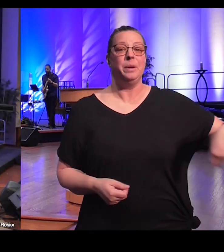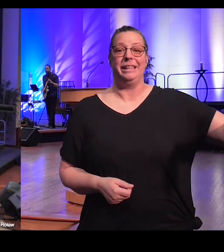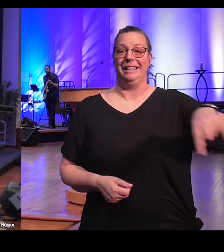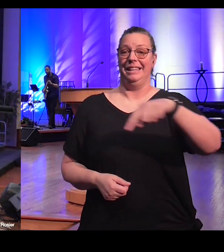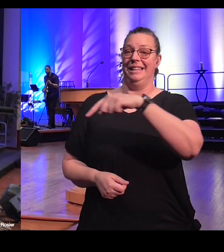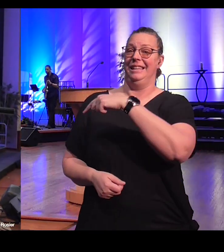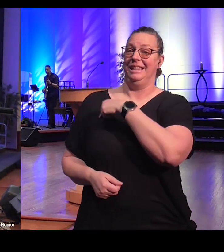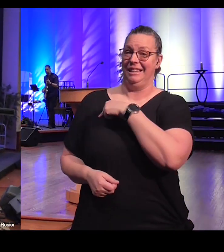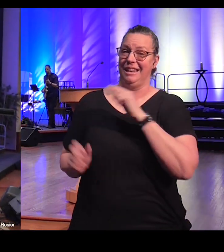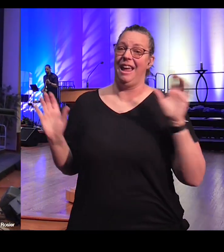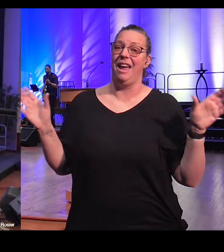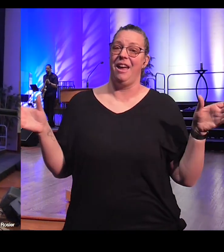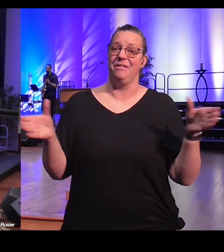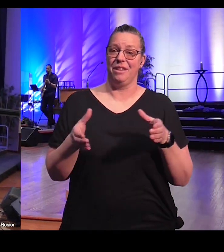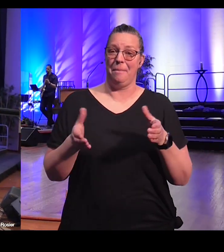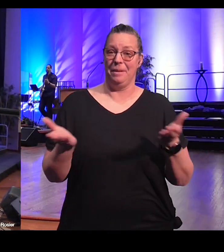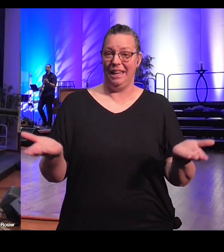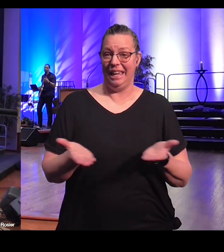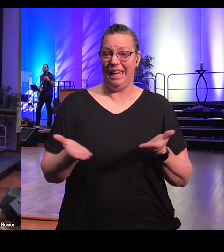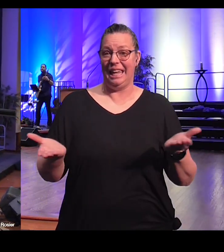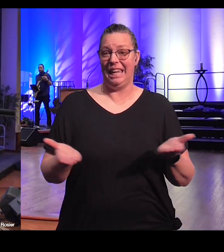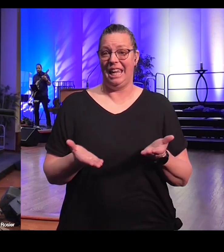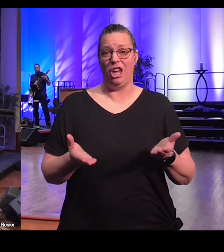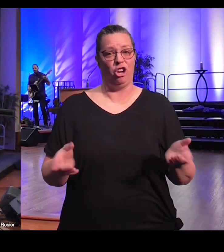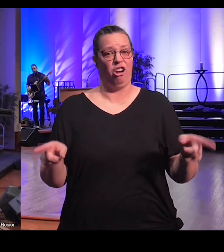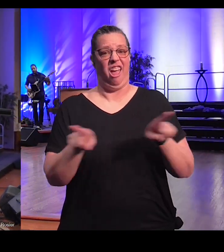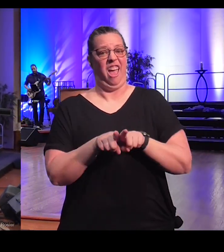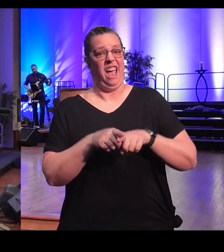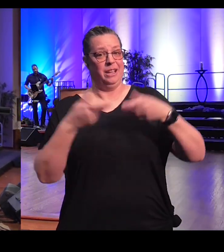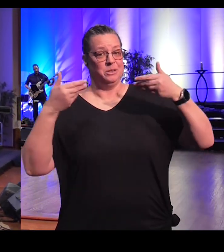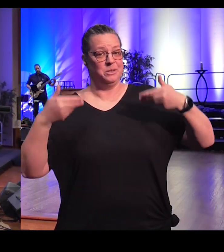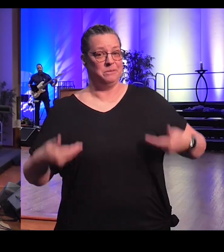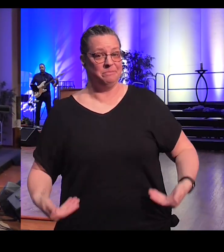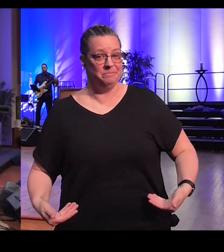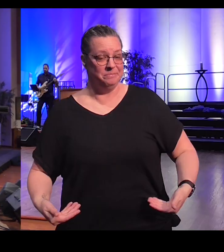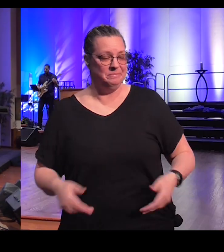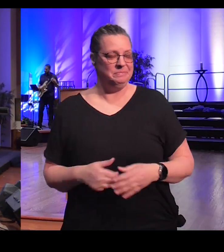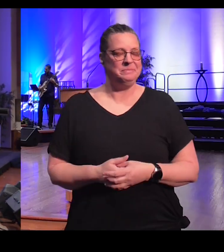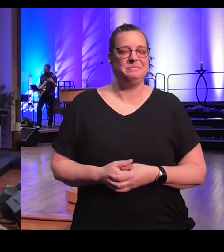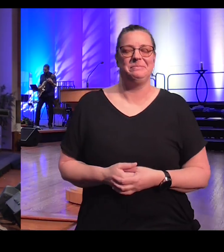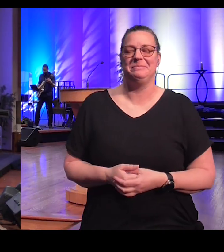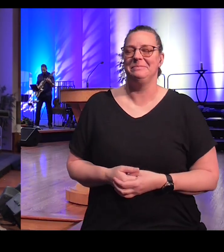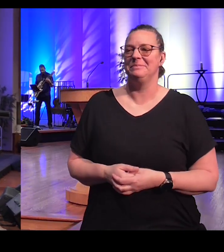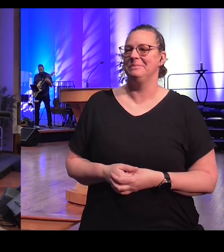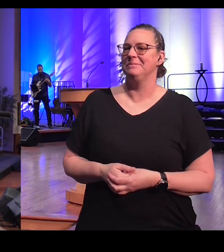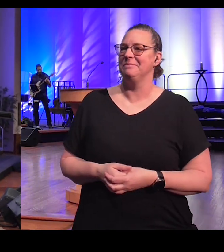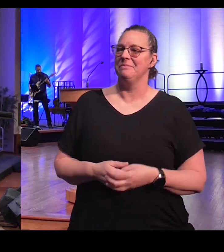We have come here as we are.